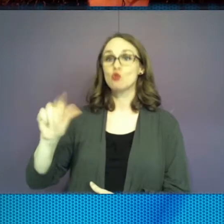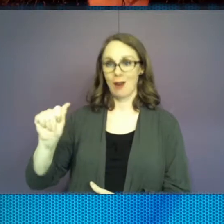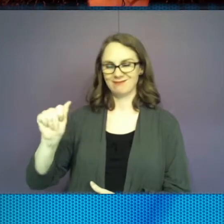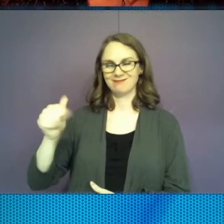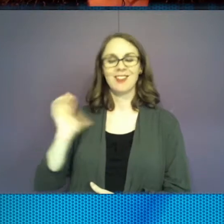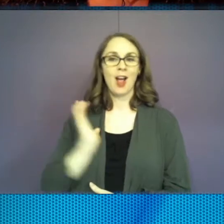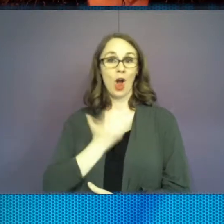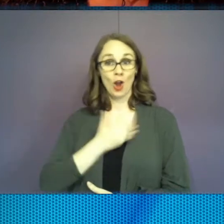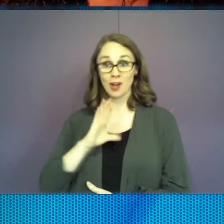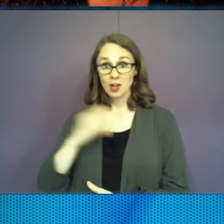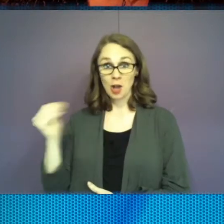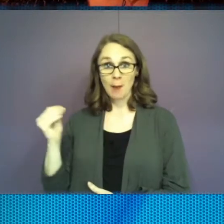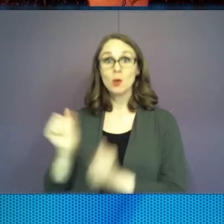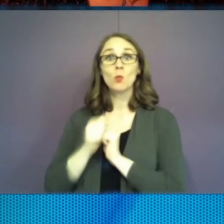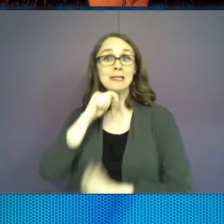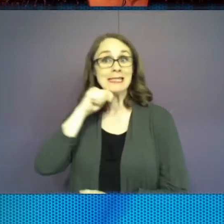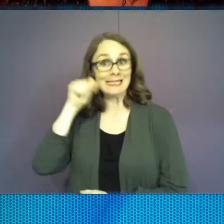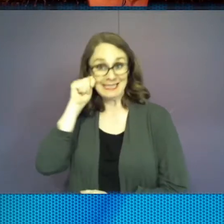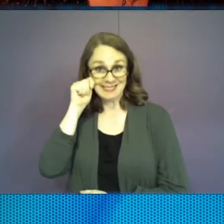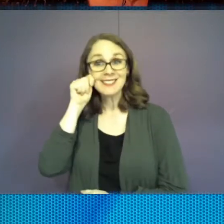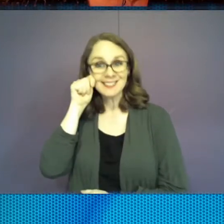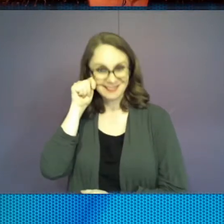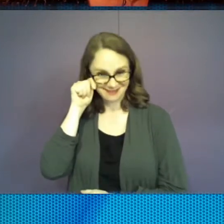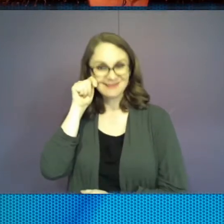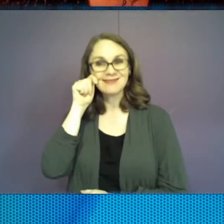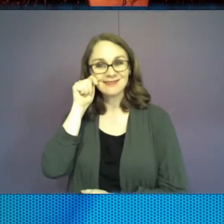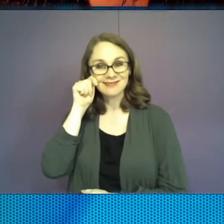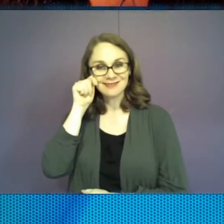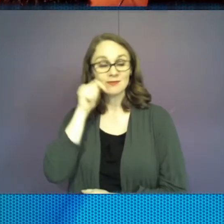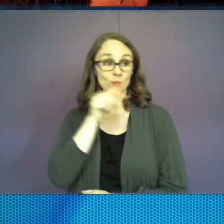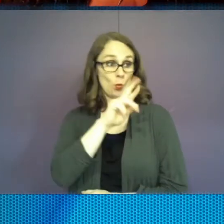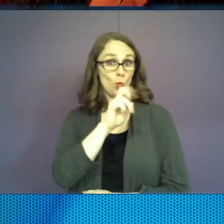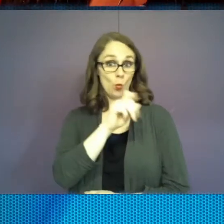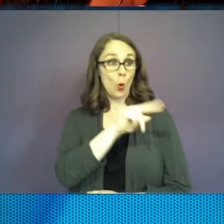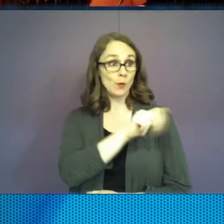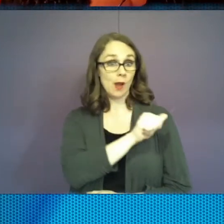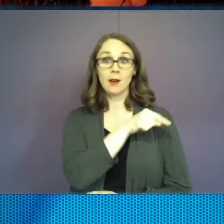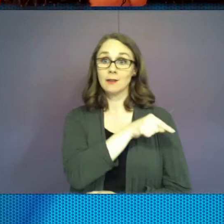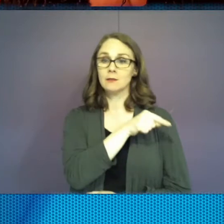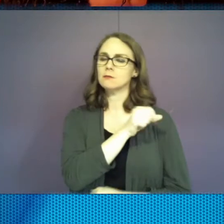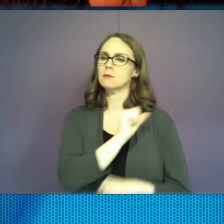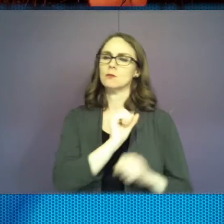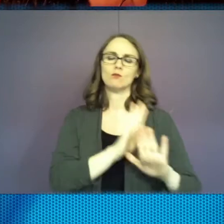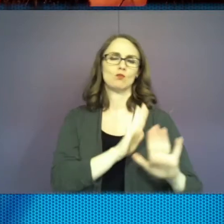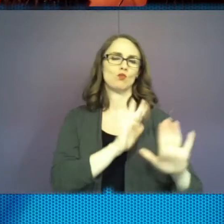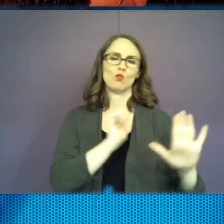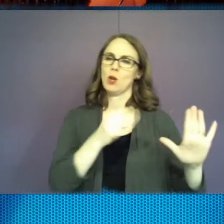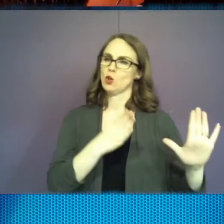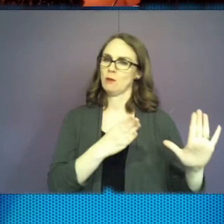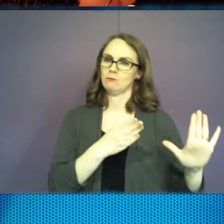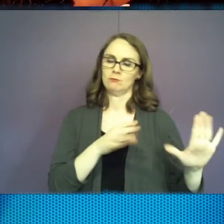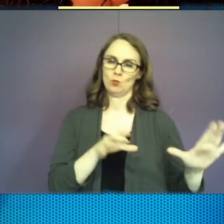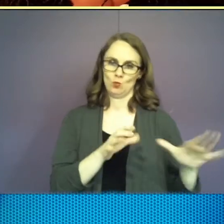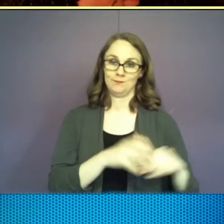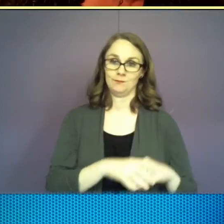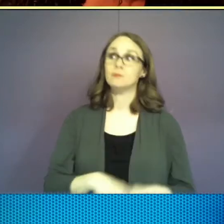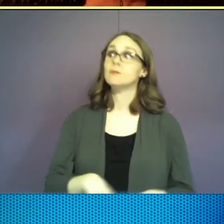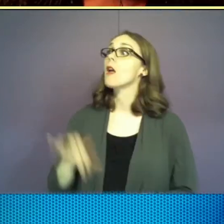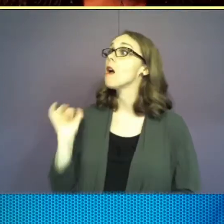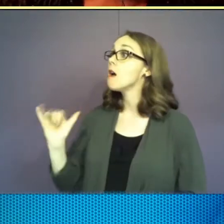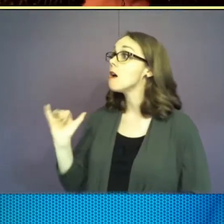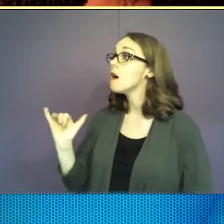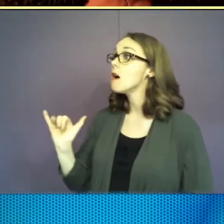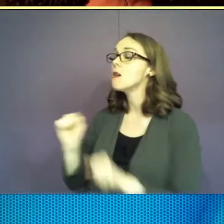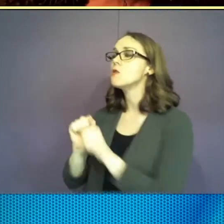we have with teenagers that have a lot of problems. And Rosana make a great job, I see. So you worked with